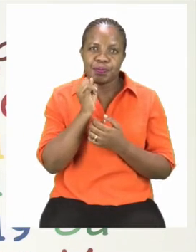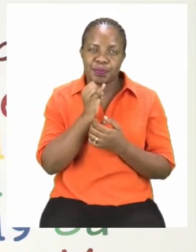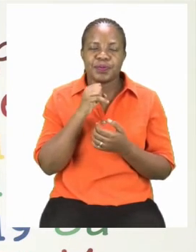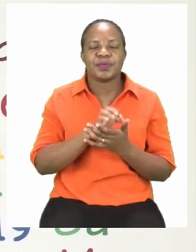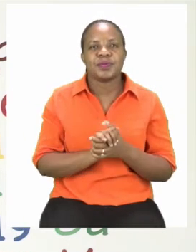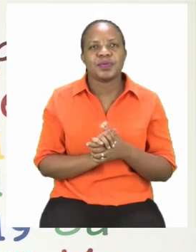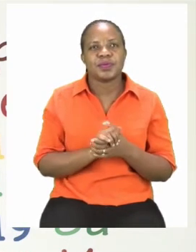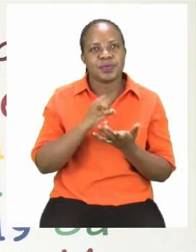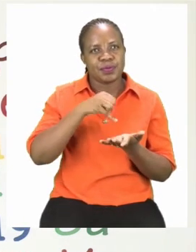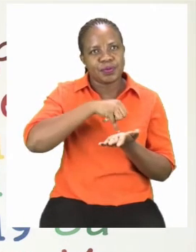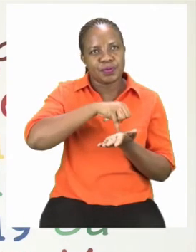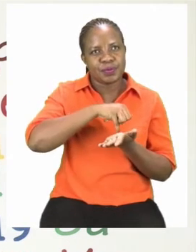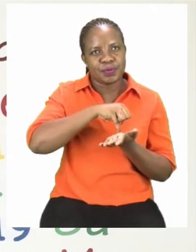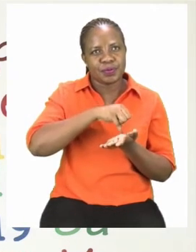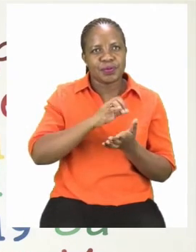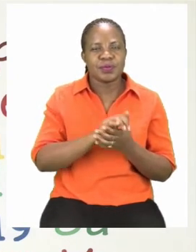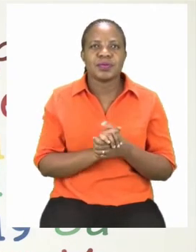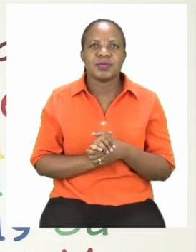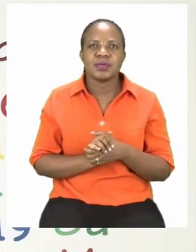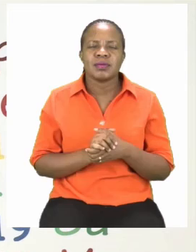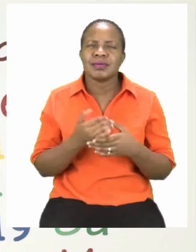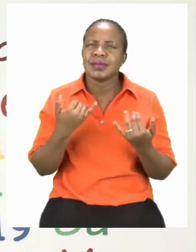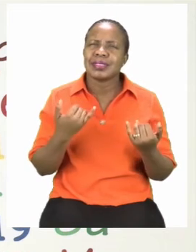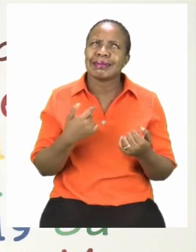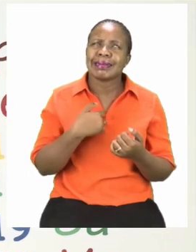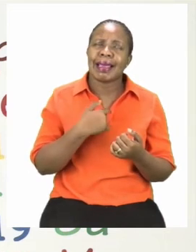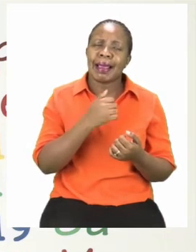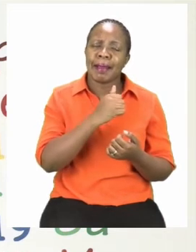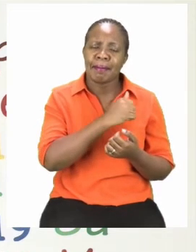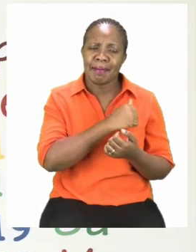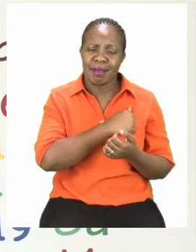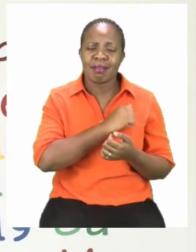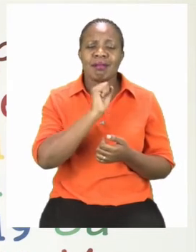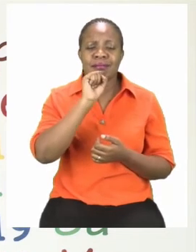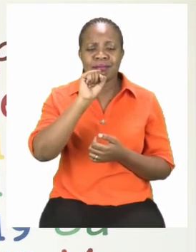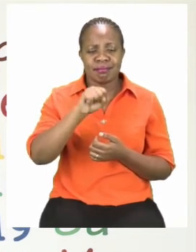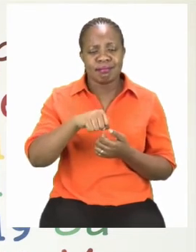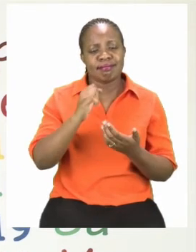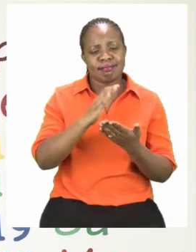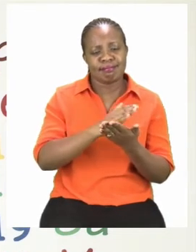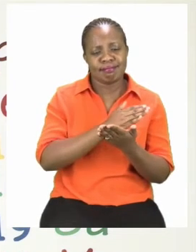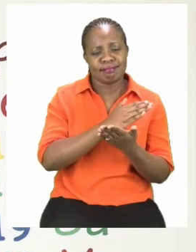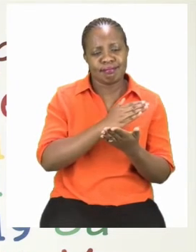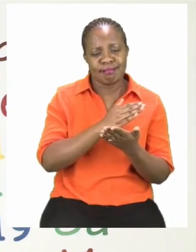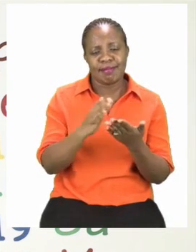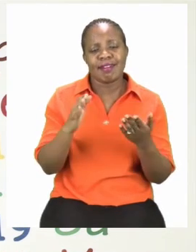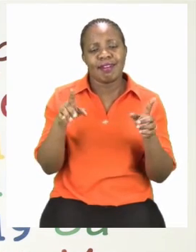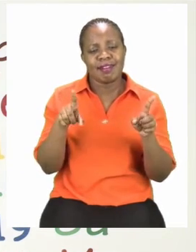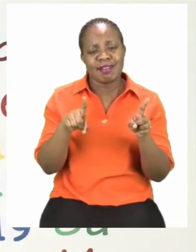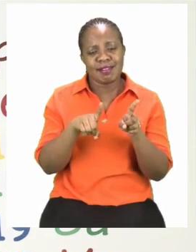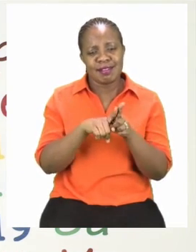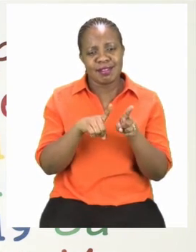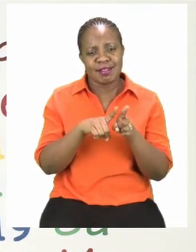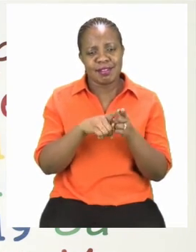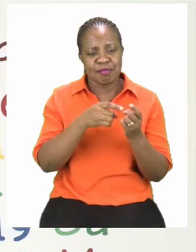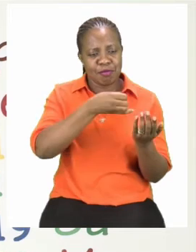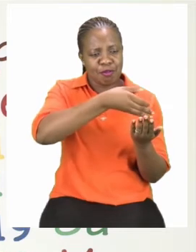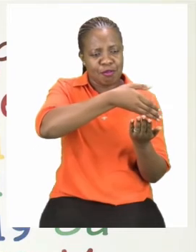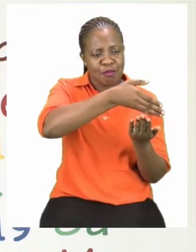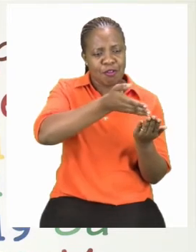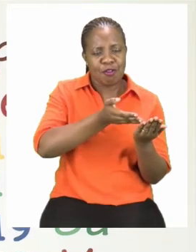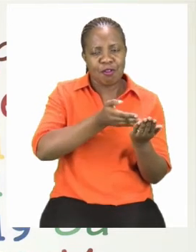a girl. So we cannot use my or its. And we